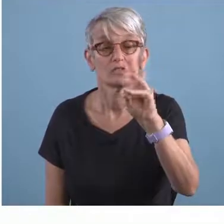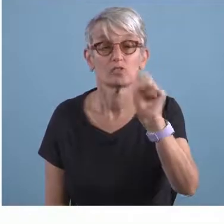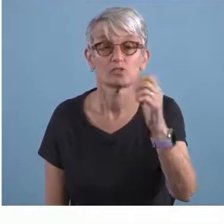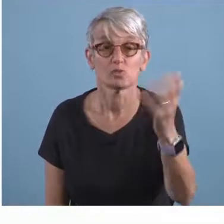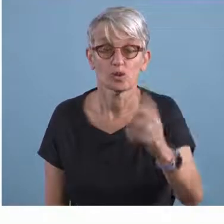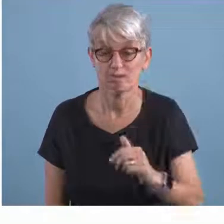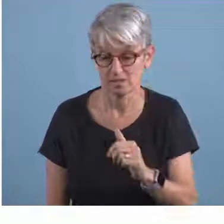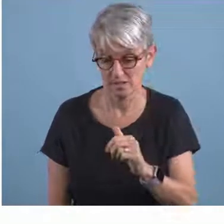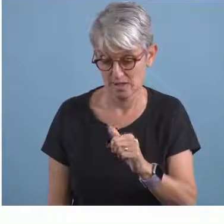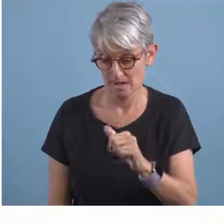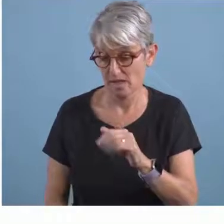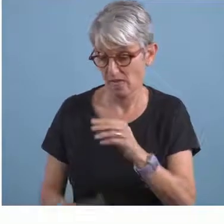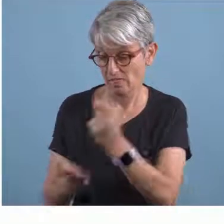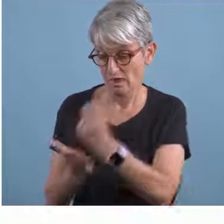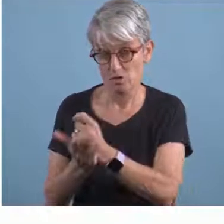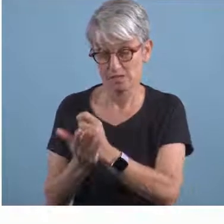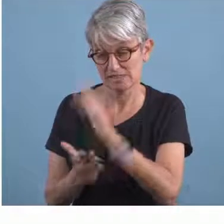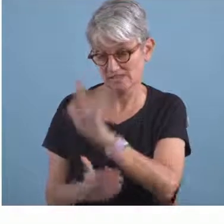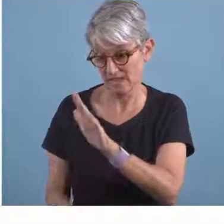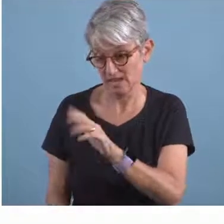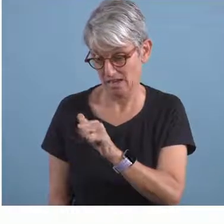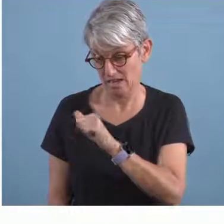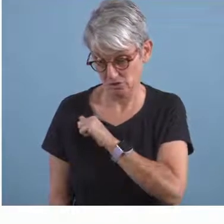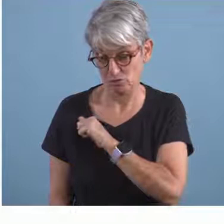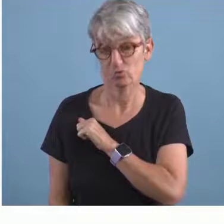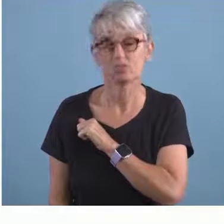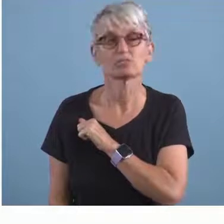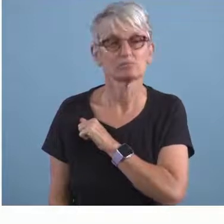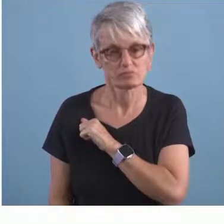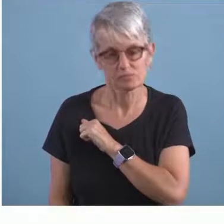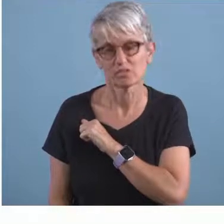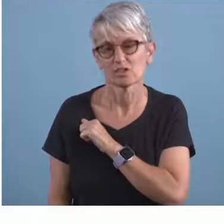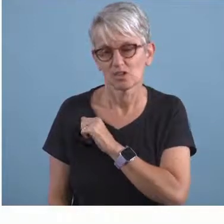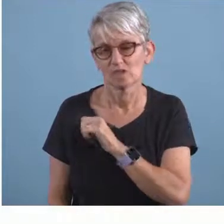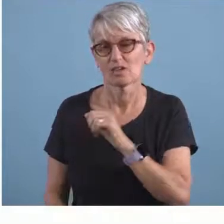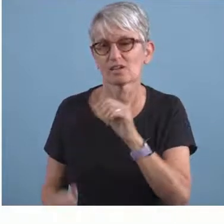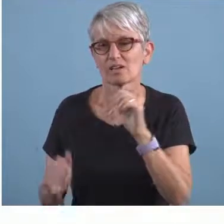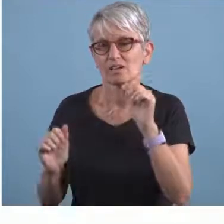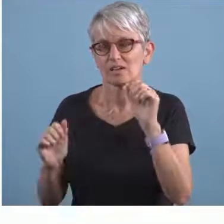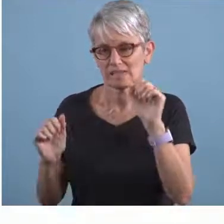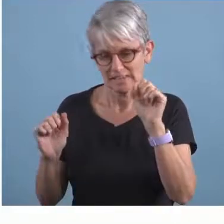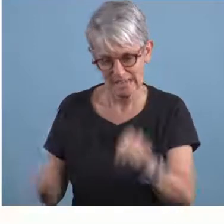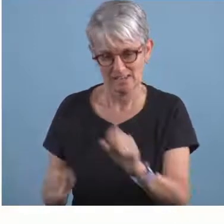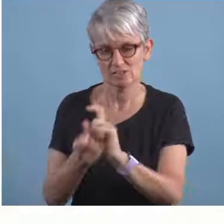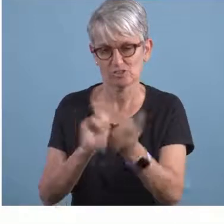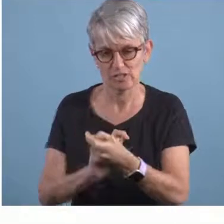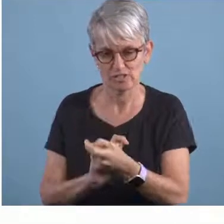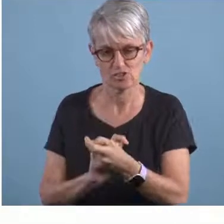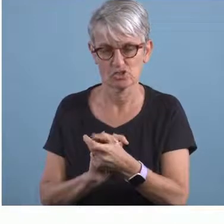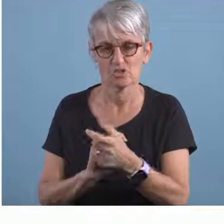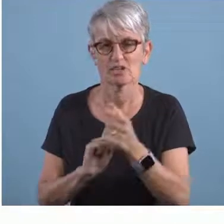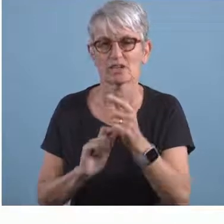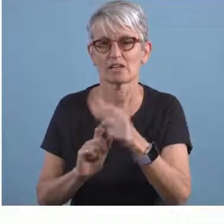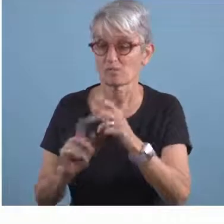Attitudes of therapists are said to change once that interventionist starts